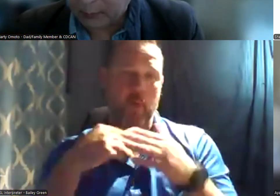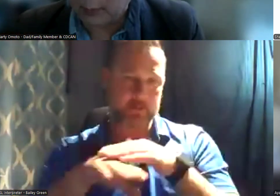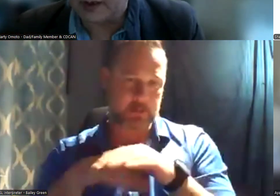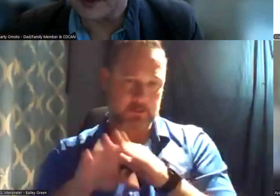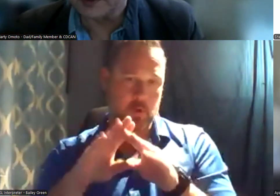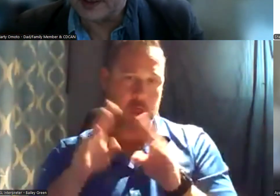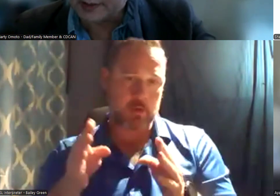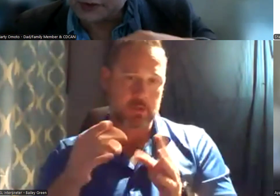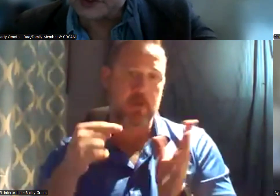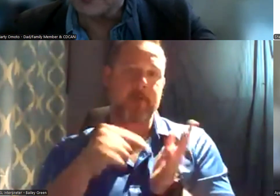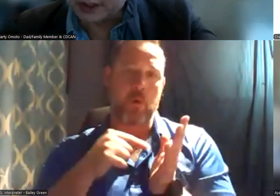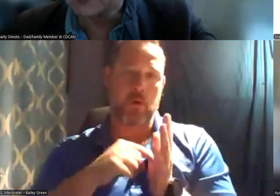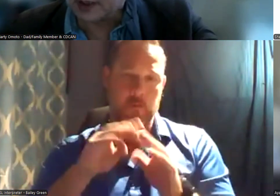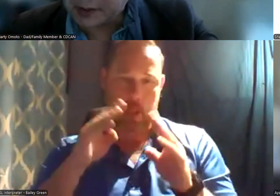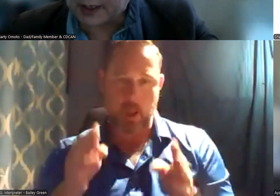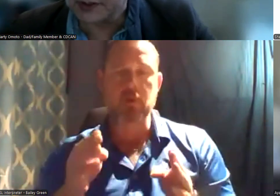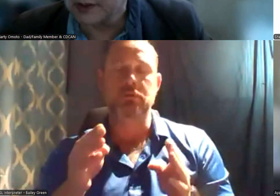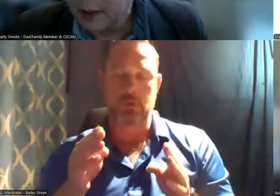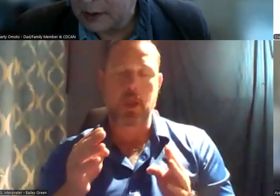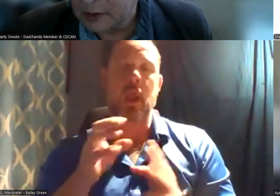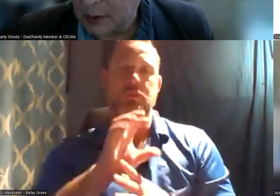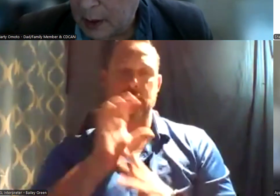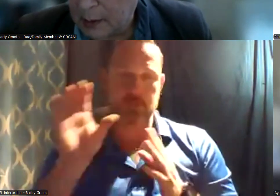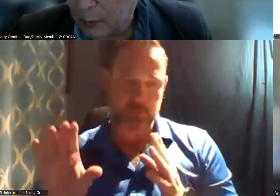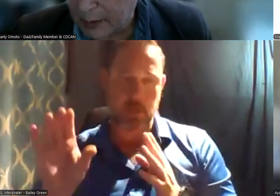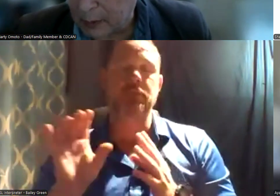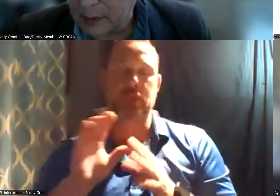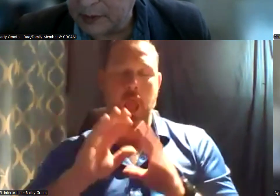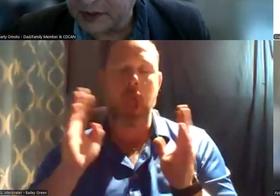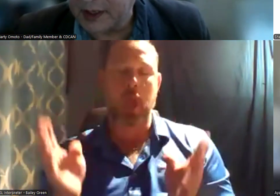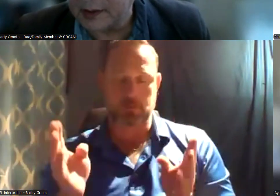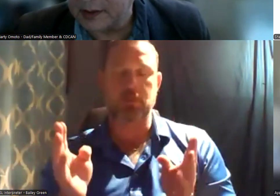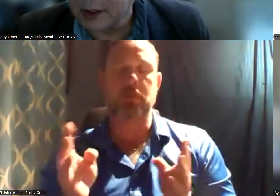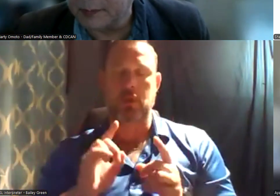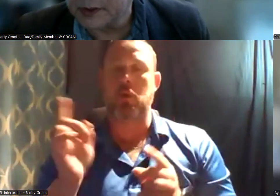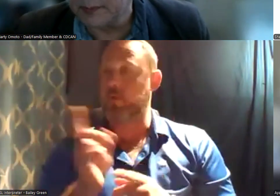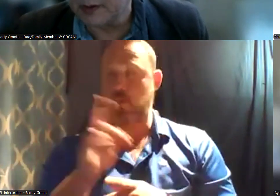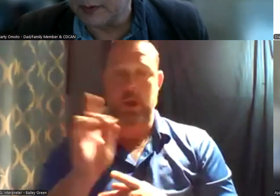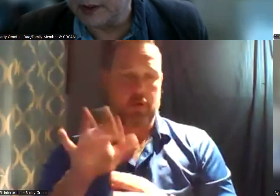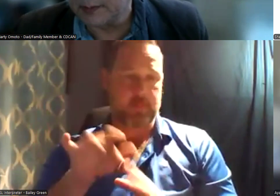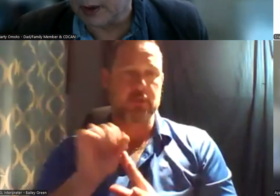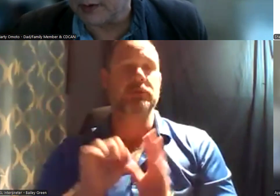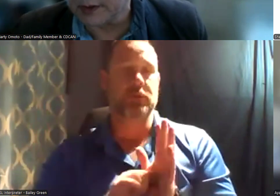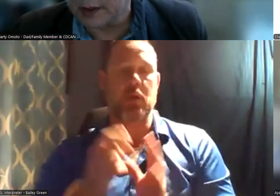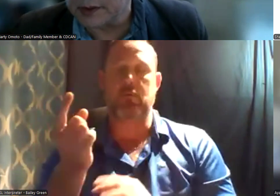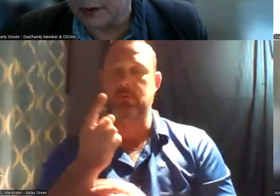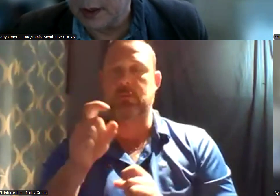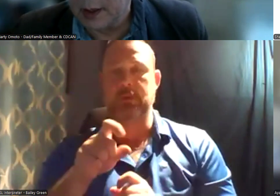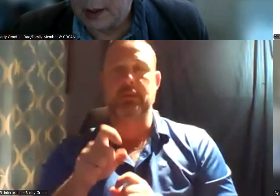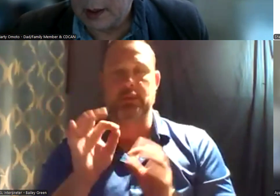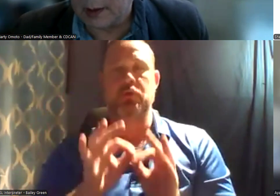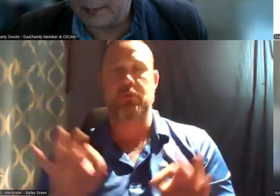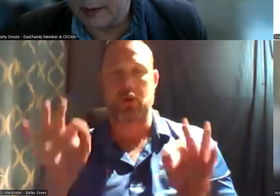or affordable housing, and also subsidized housing to wherever in the state, is going to be something that we need to prioritize.